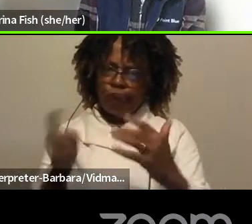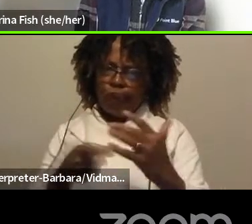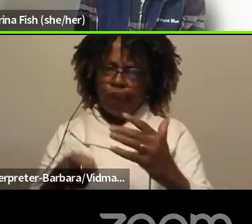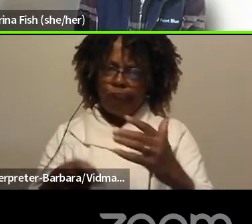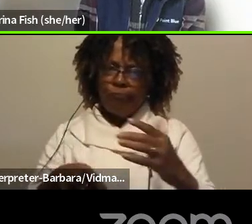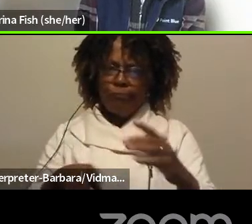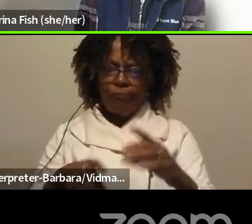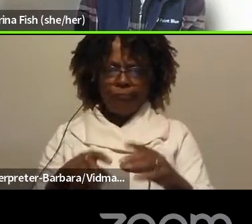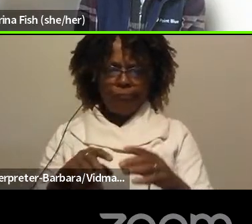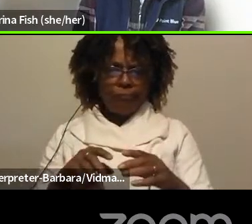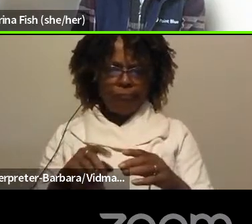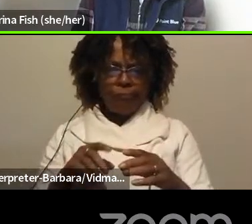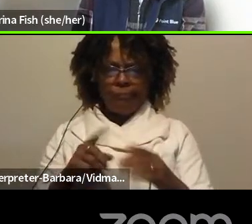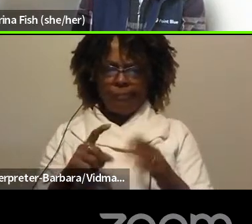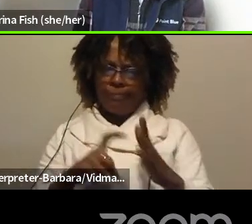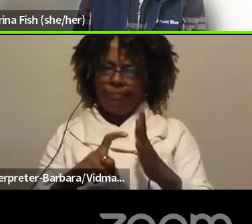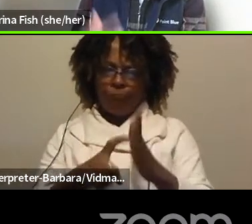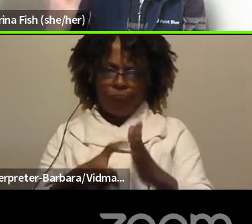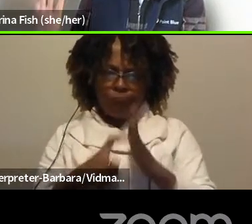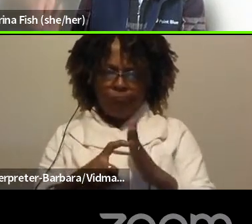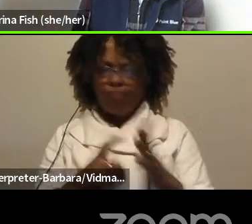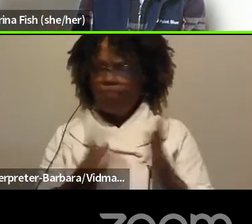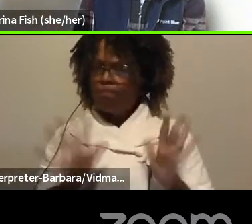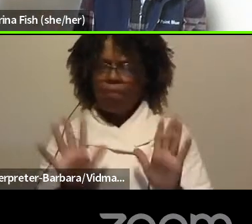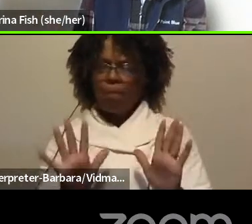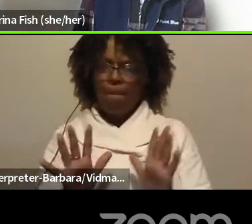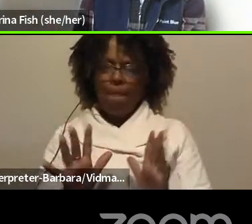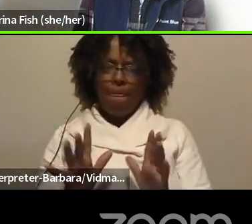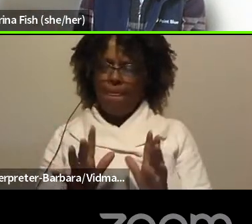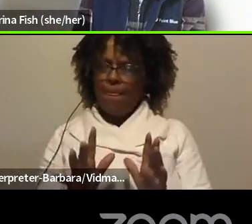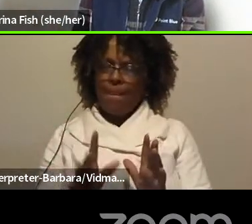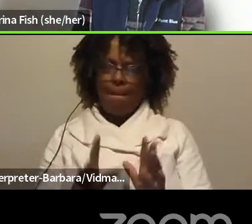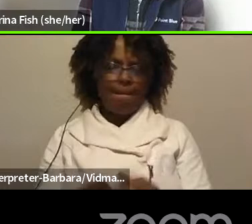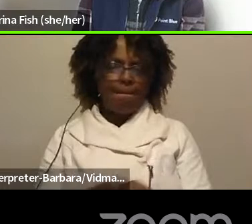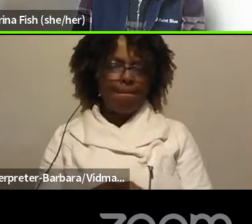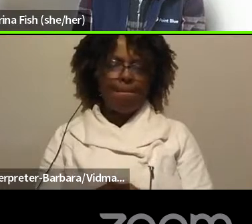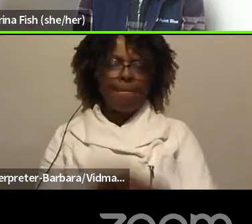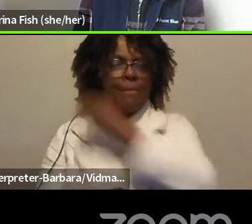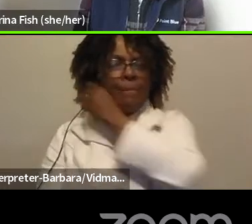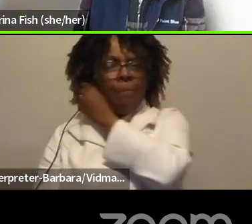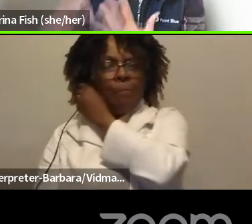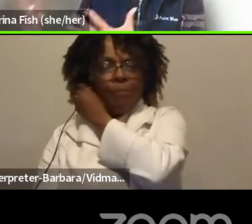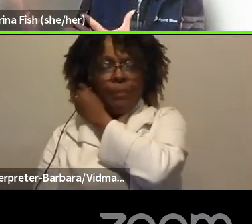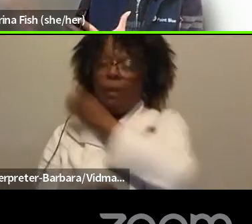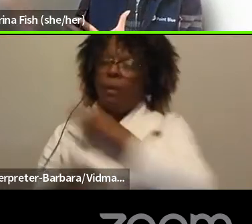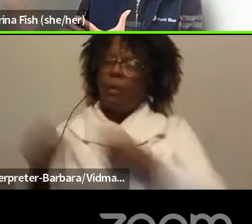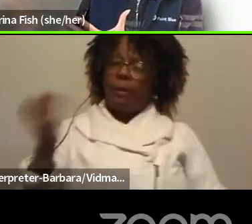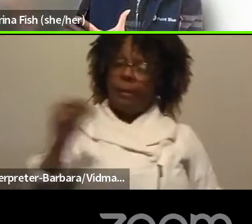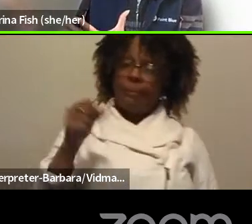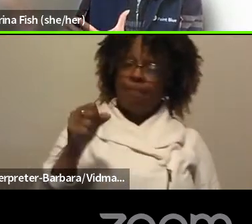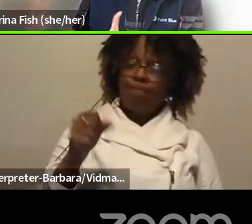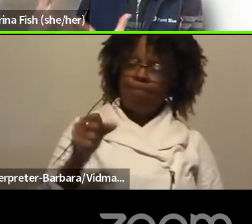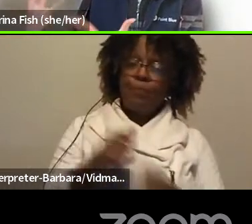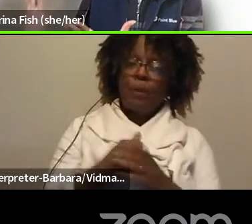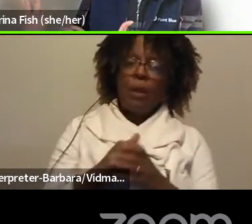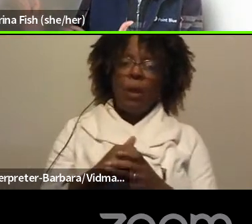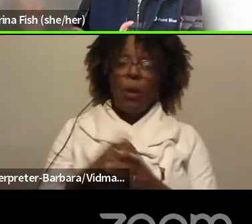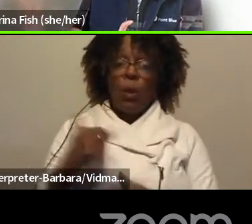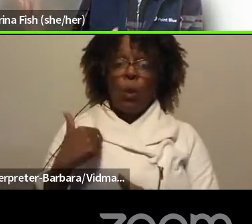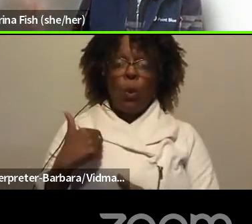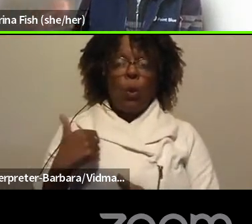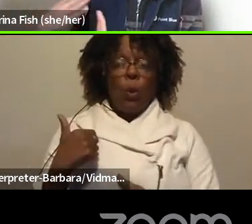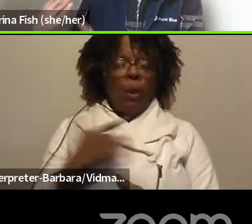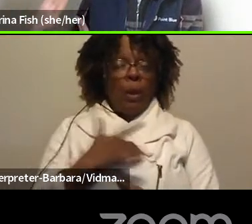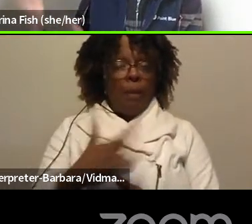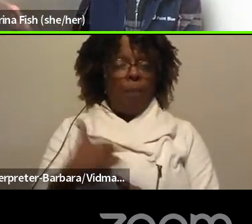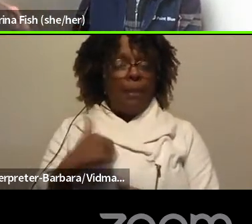Yeah, I love what you said about the, they can hire an outside party in order to actually, who are trained in the work and who actually do